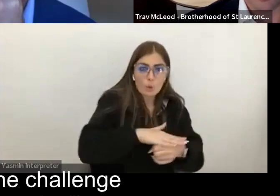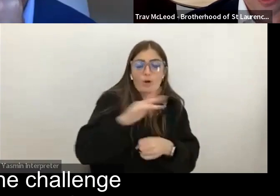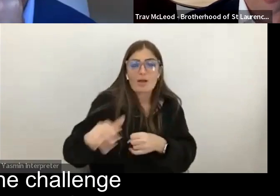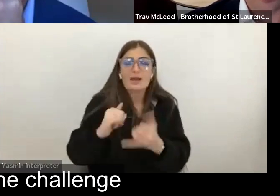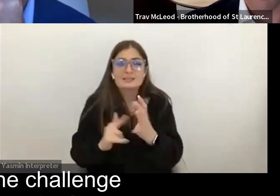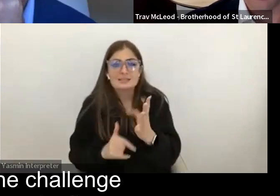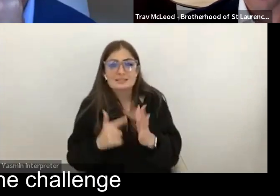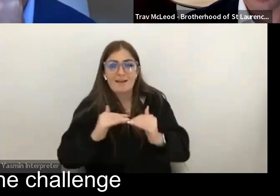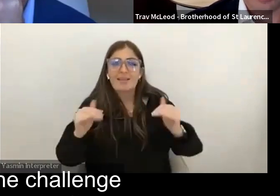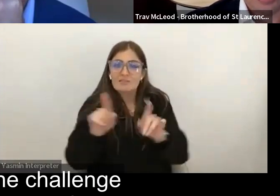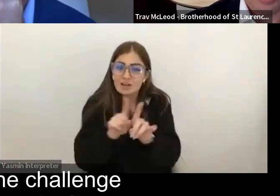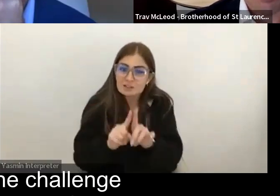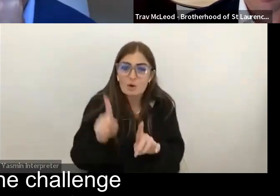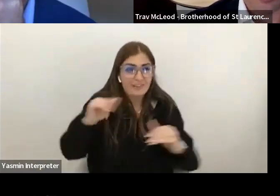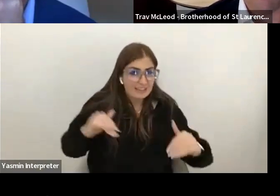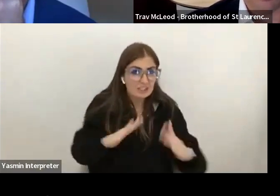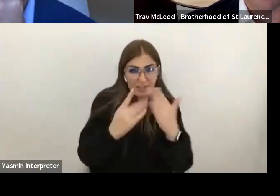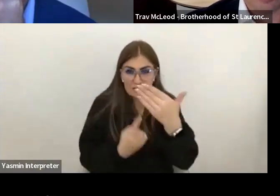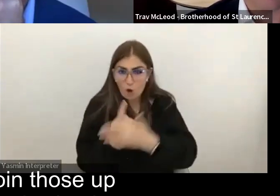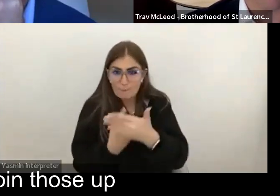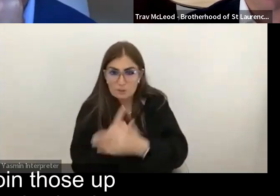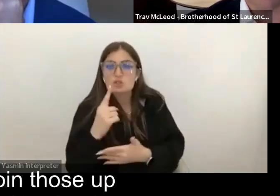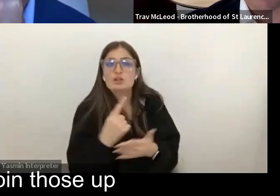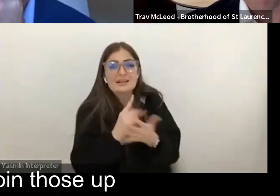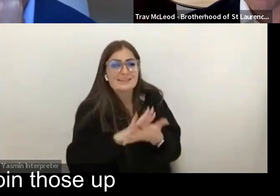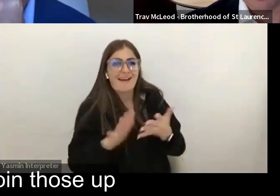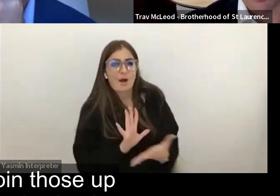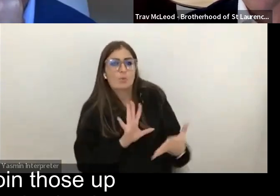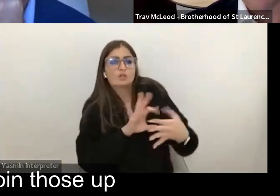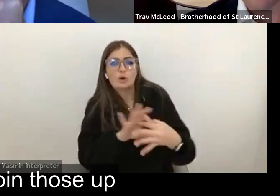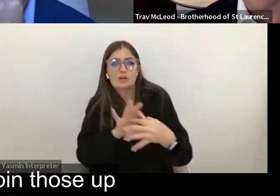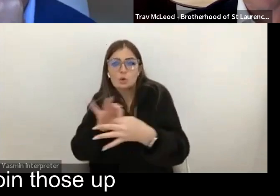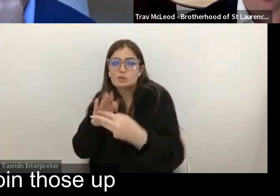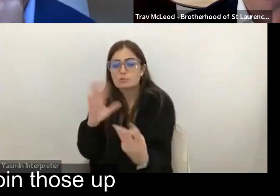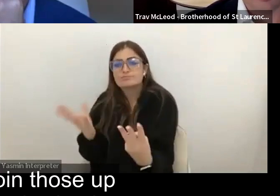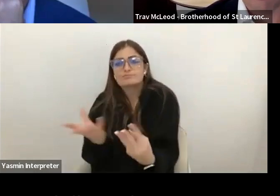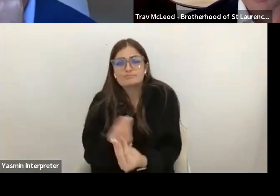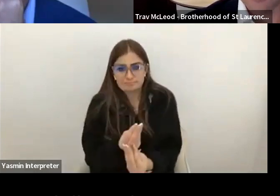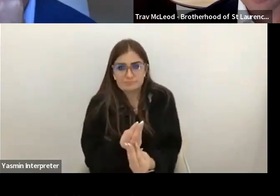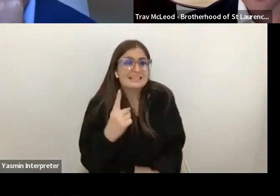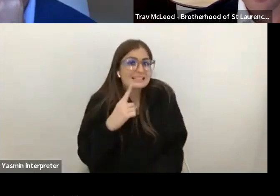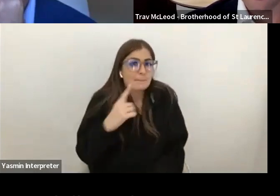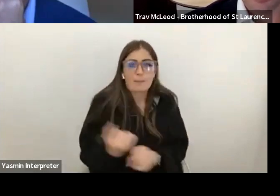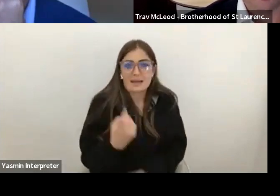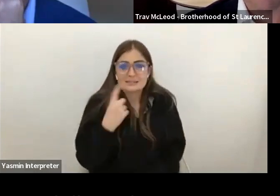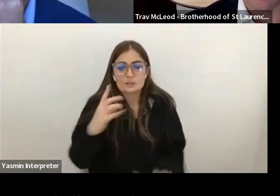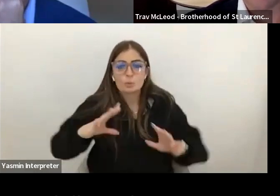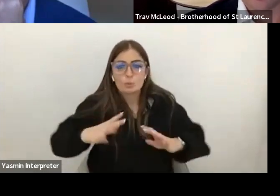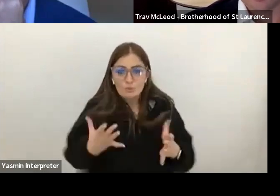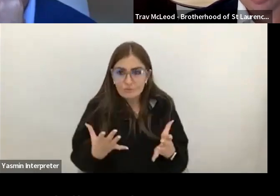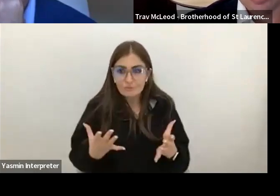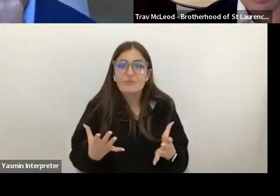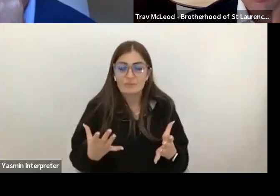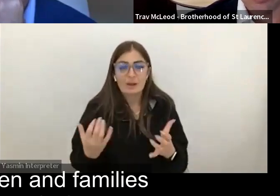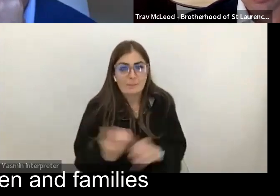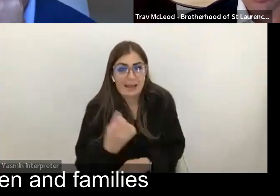I think the challenge and the opportunity, as Jay put it, is how we join those up in a way that is simple and makes sense, and especially makes